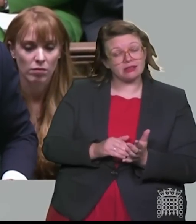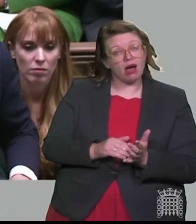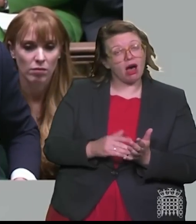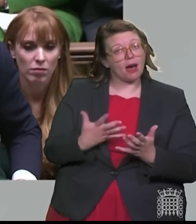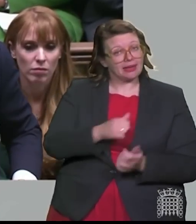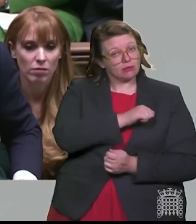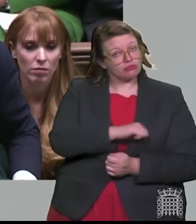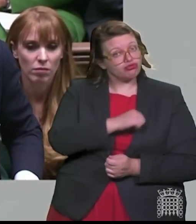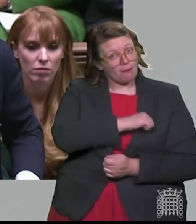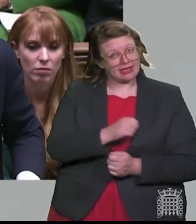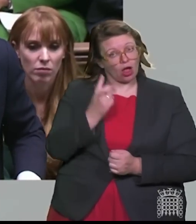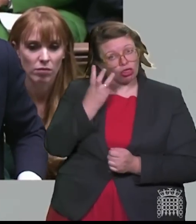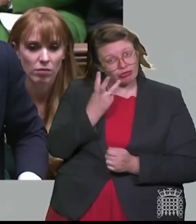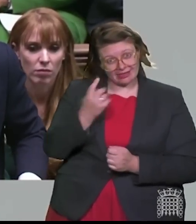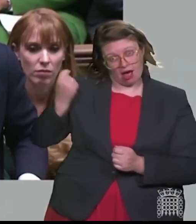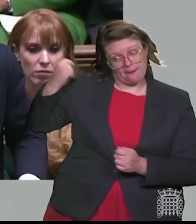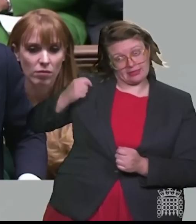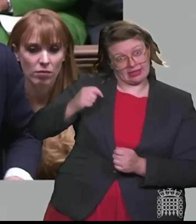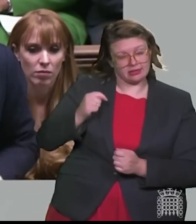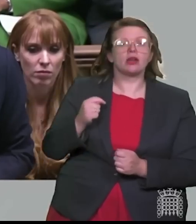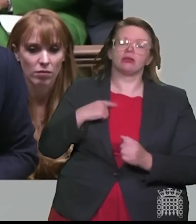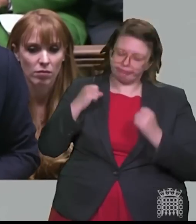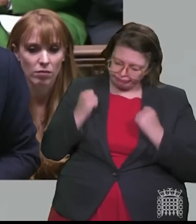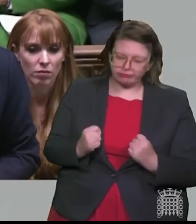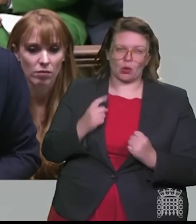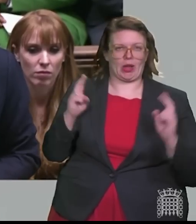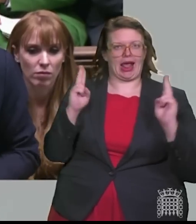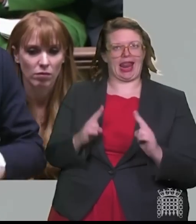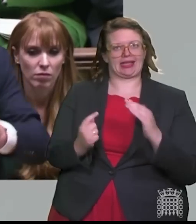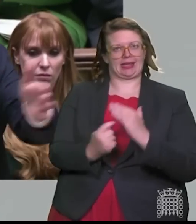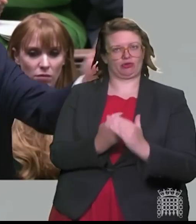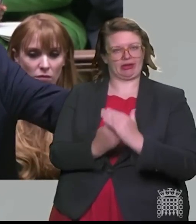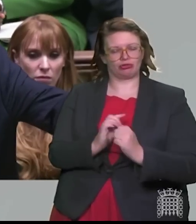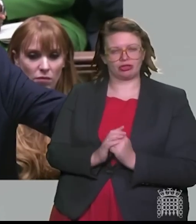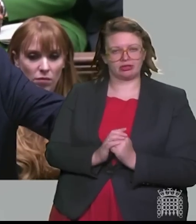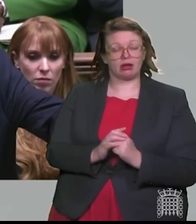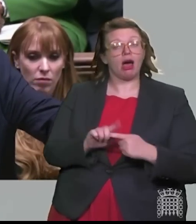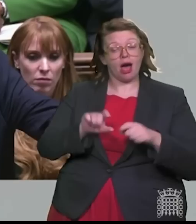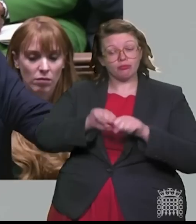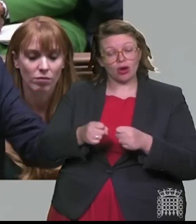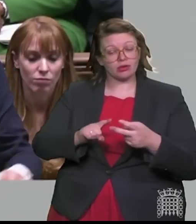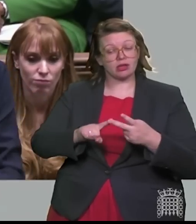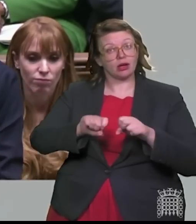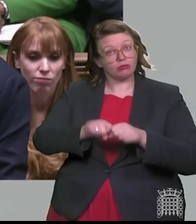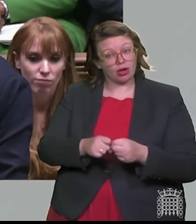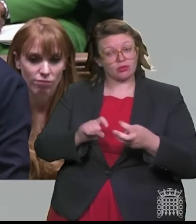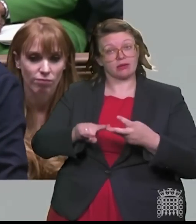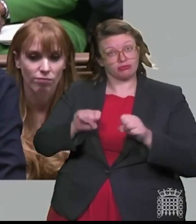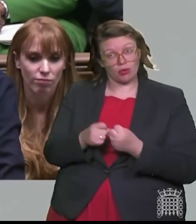manifestos, each one promised to reduce immigration. Each promise broken. They all stood on those manifestos as